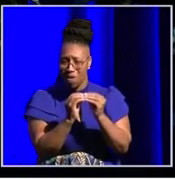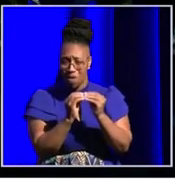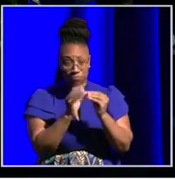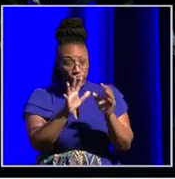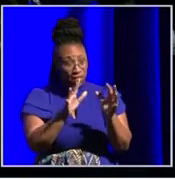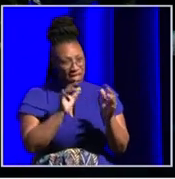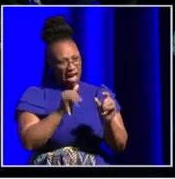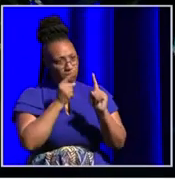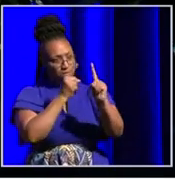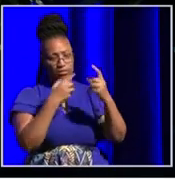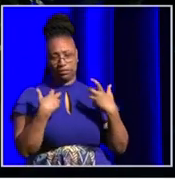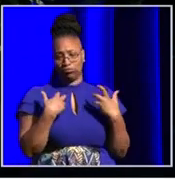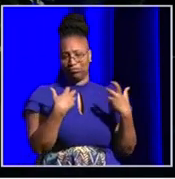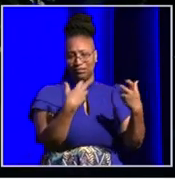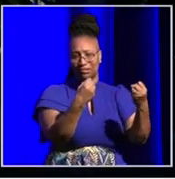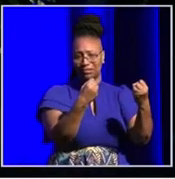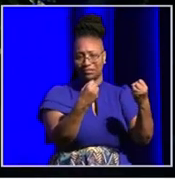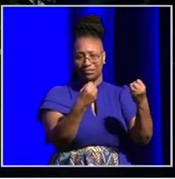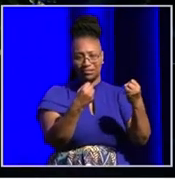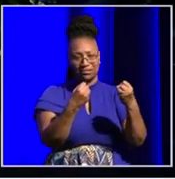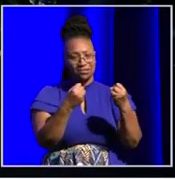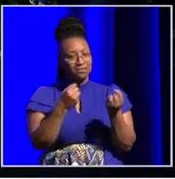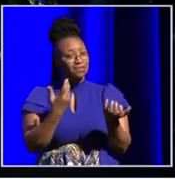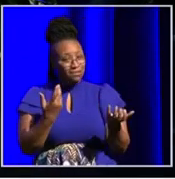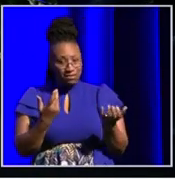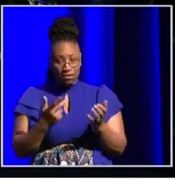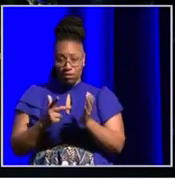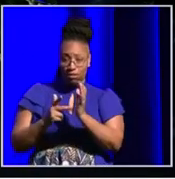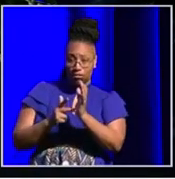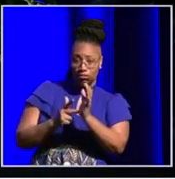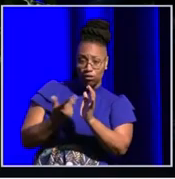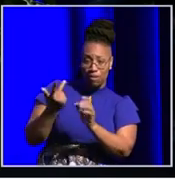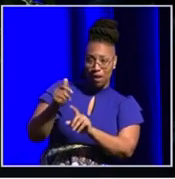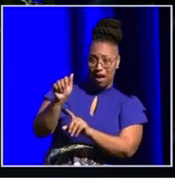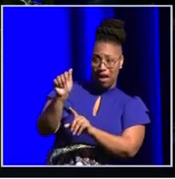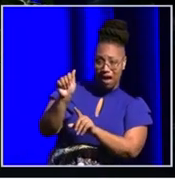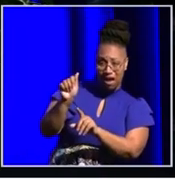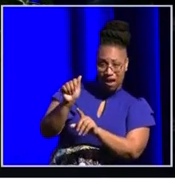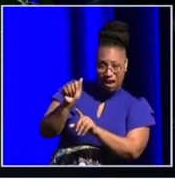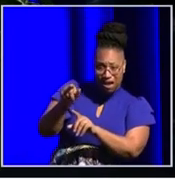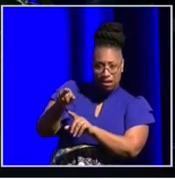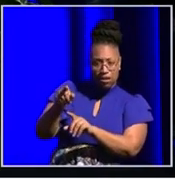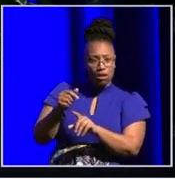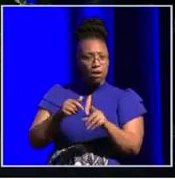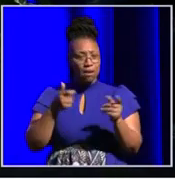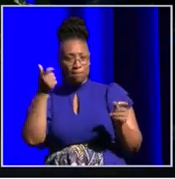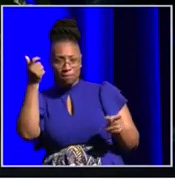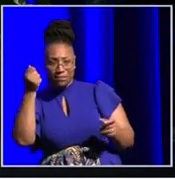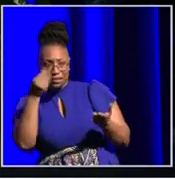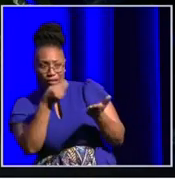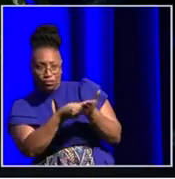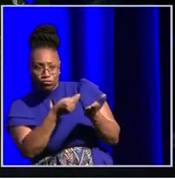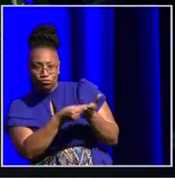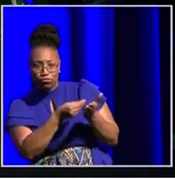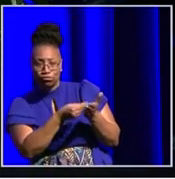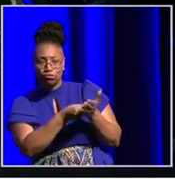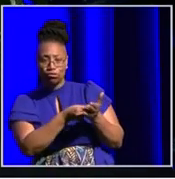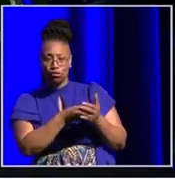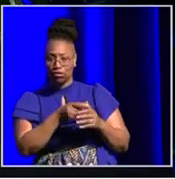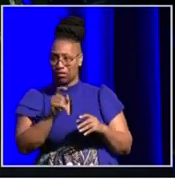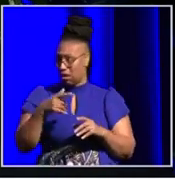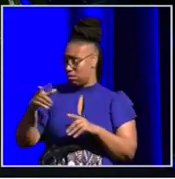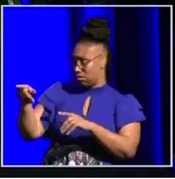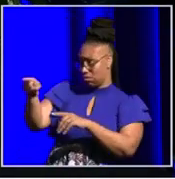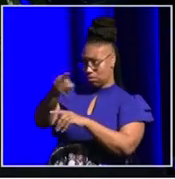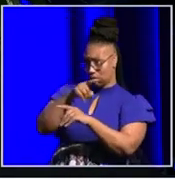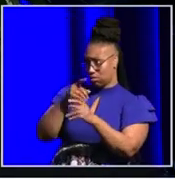surpluses, AAA bond rating, fully funded pensions, and a strong rainy day fund, Jack Evans. Every day, more businesses are